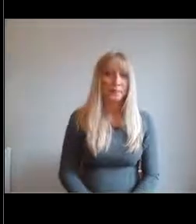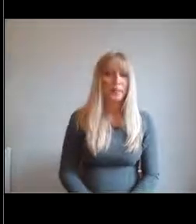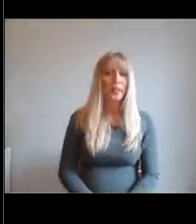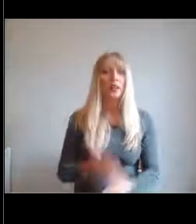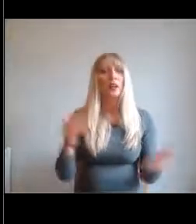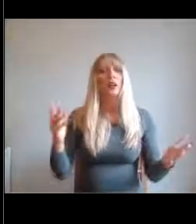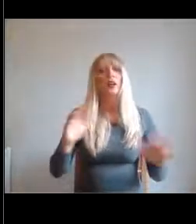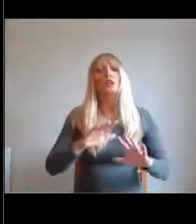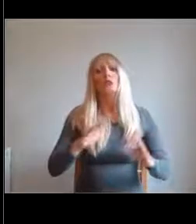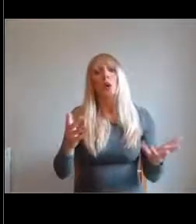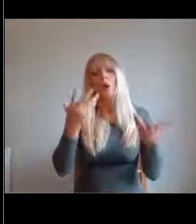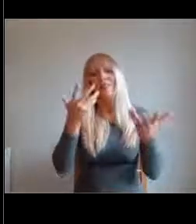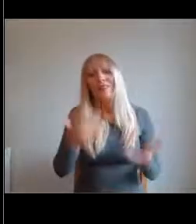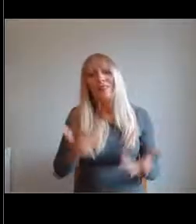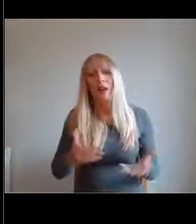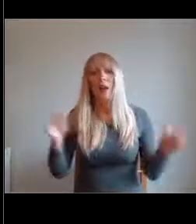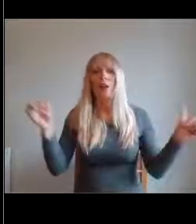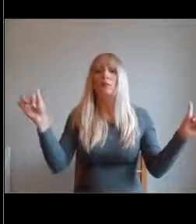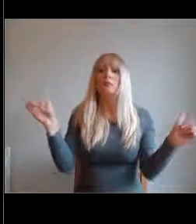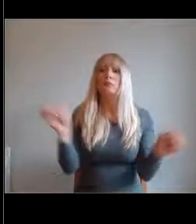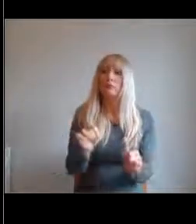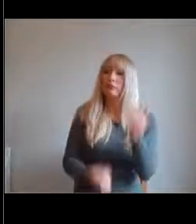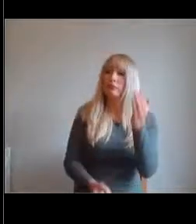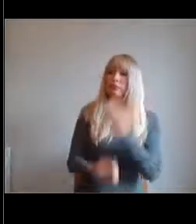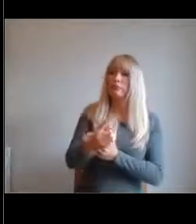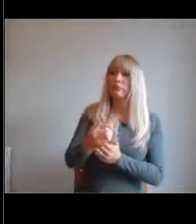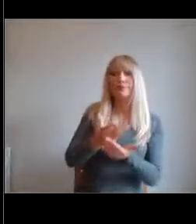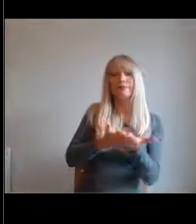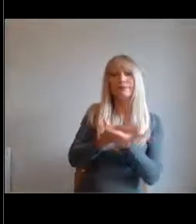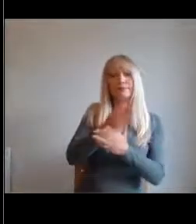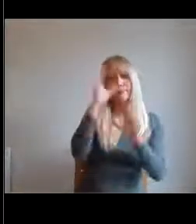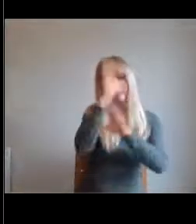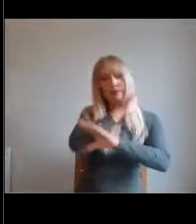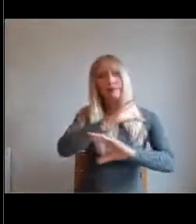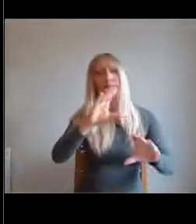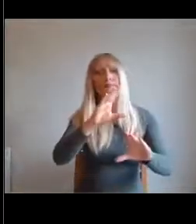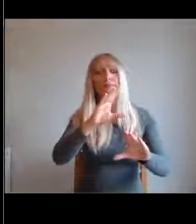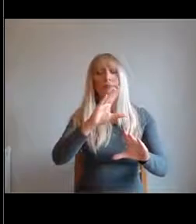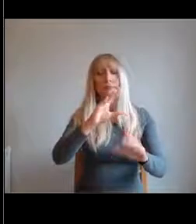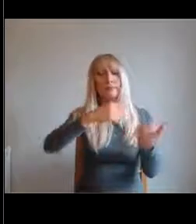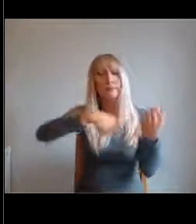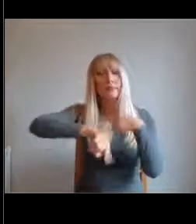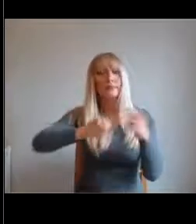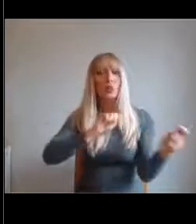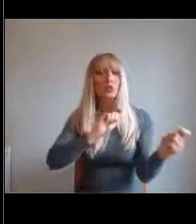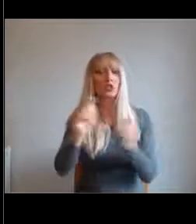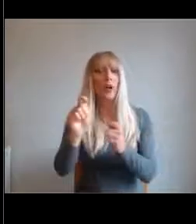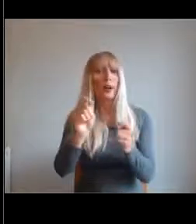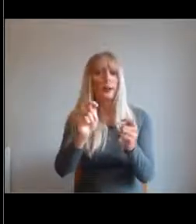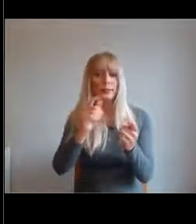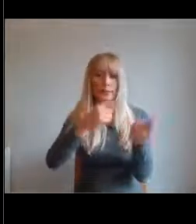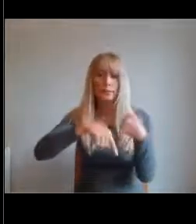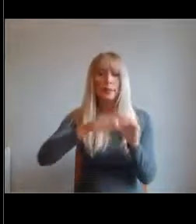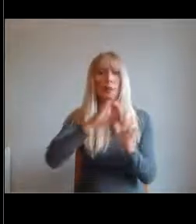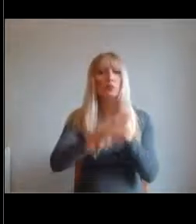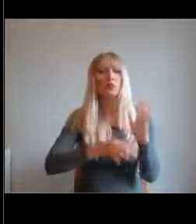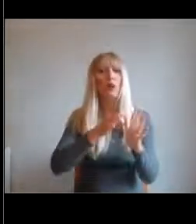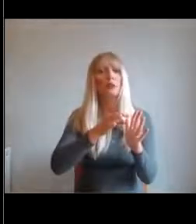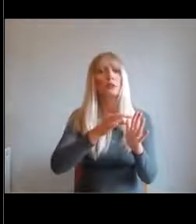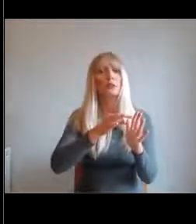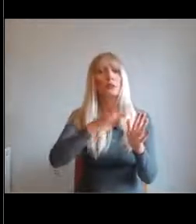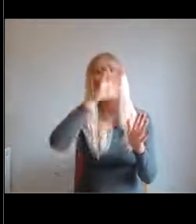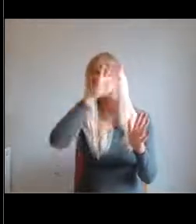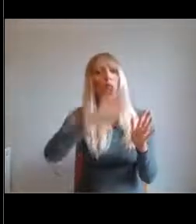So I'm now going to take a brief opportunity to give you an overview of the Lower Thames Crossing project. It's a proposed new